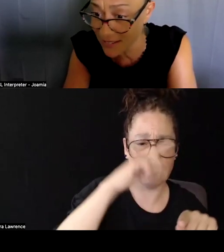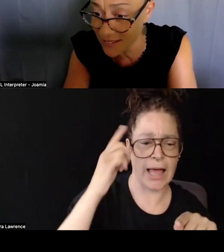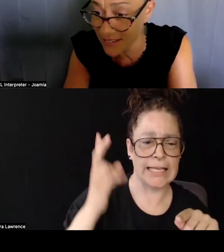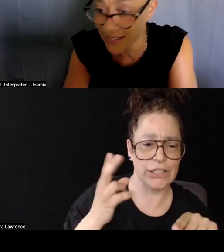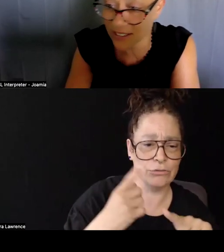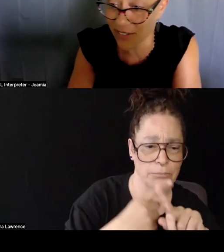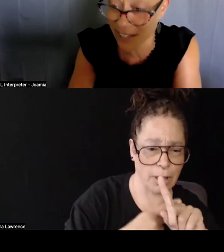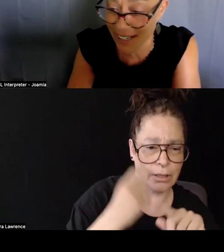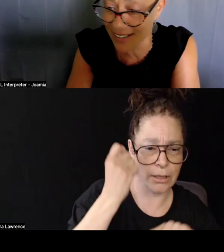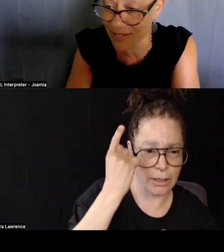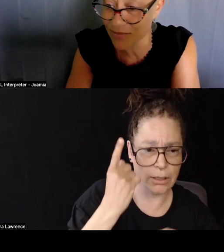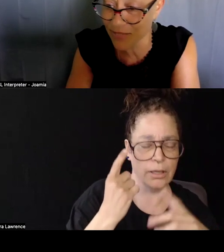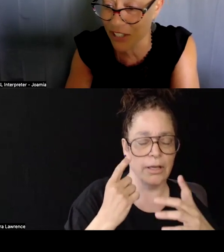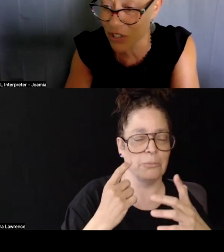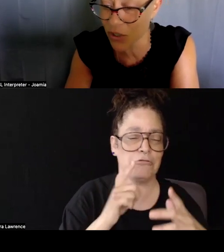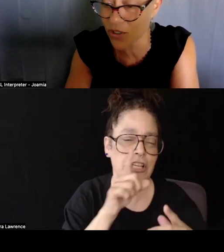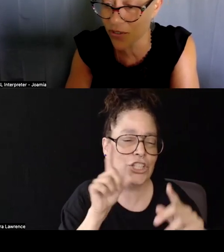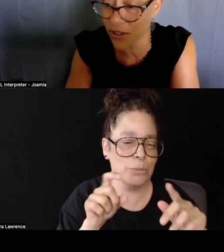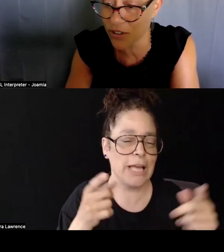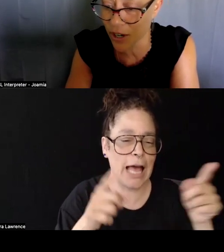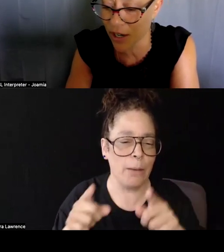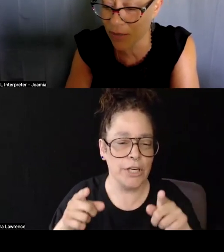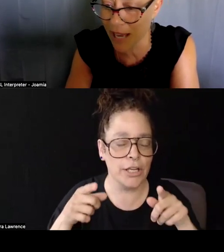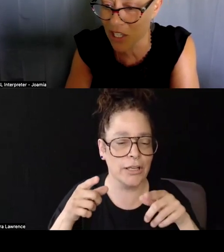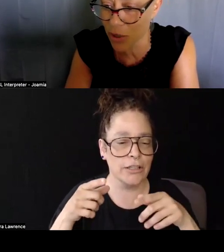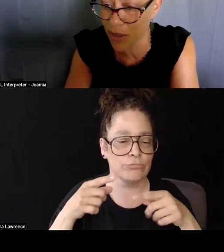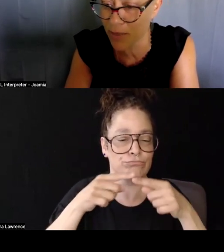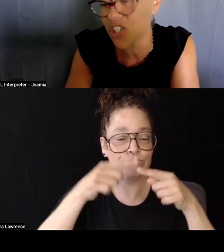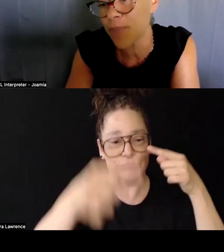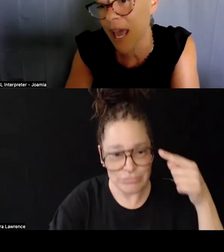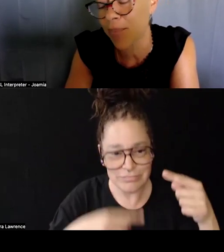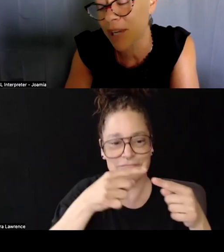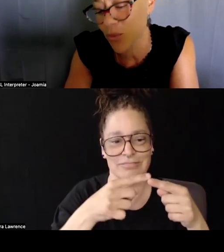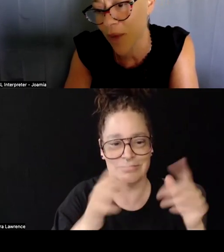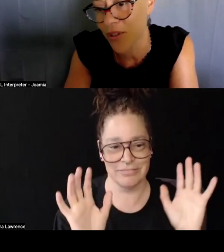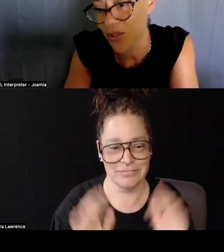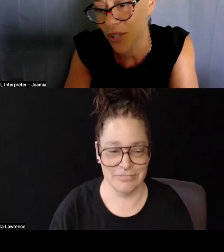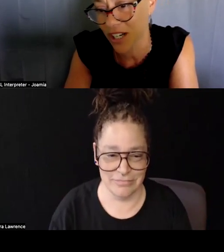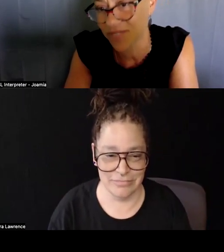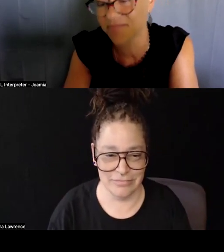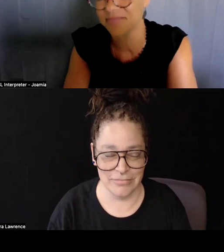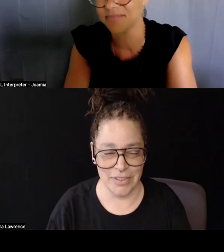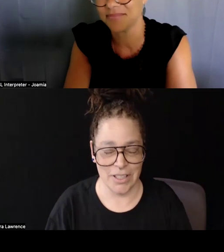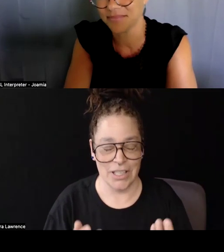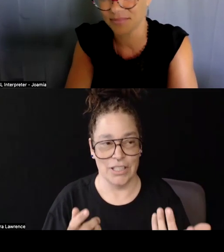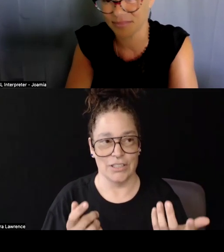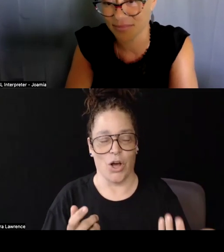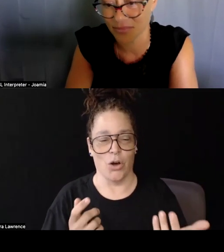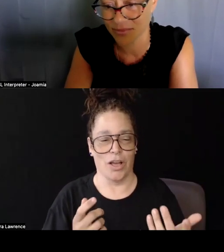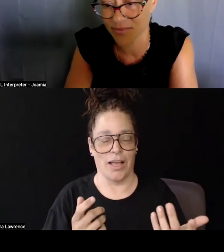fine to invite individuals during Black History Month, but it should be happening throughout the school year.